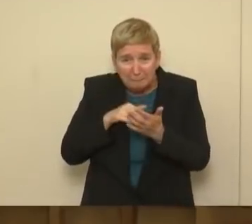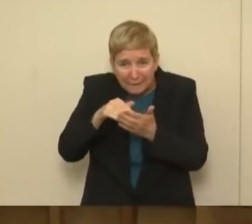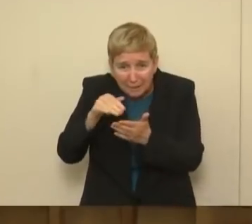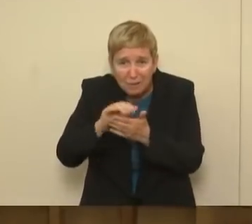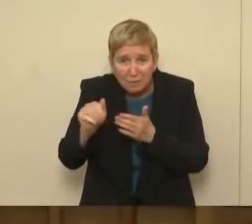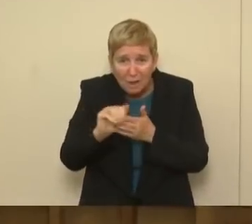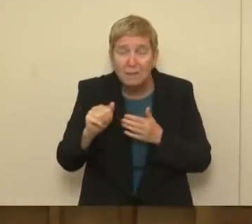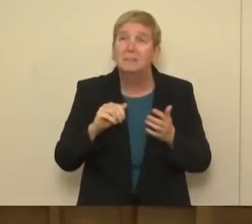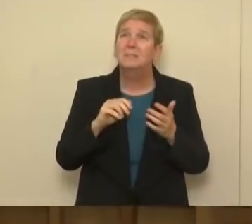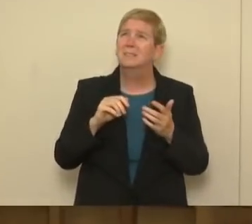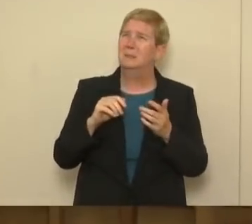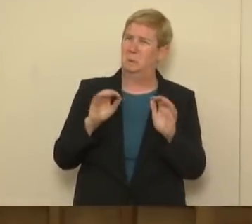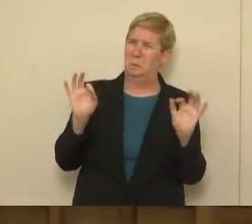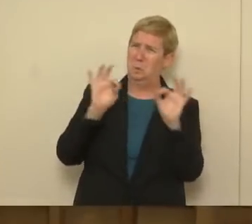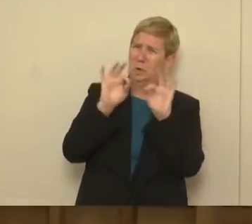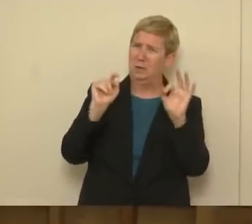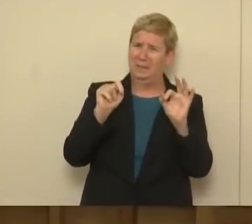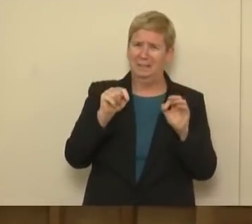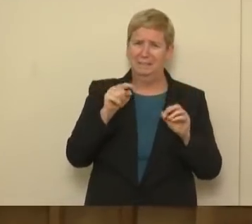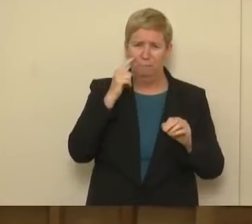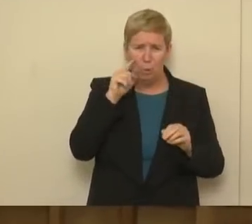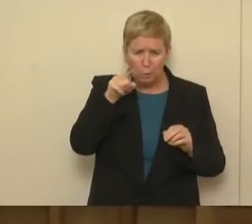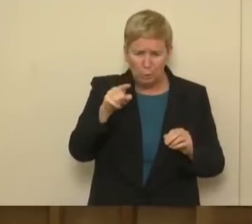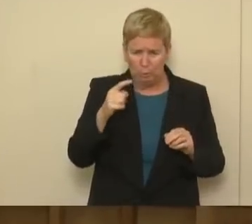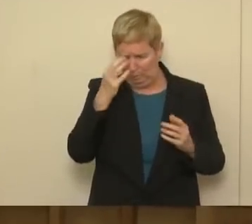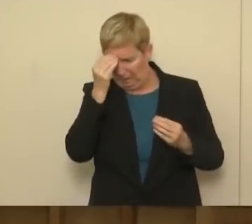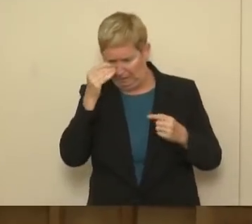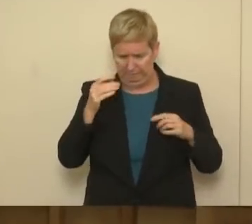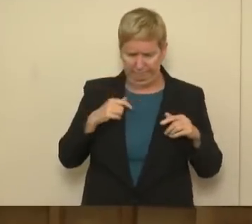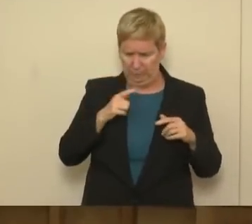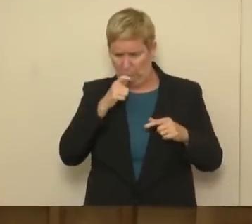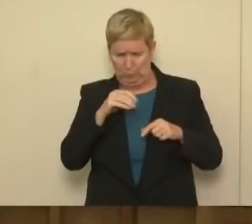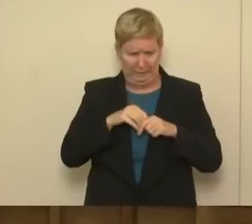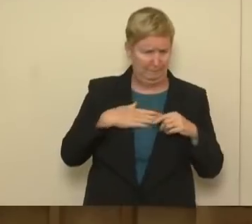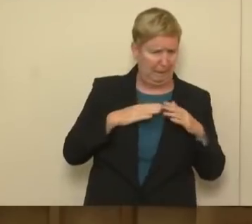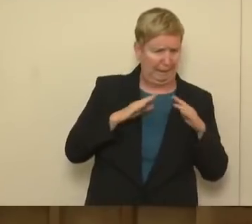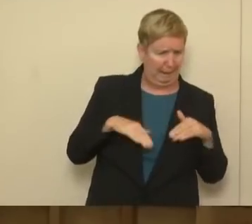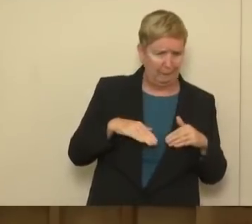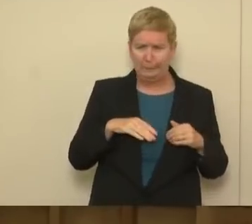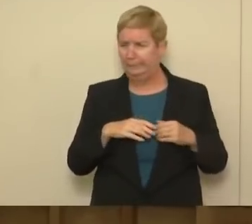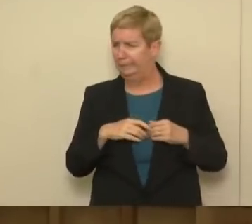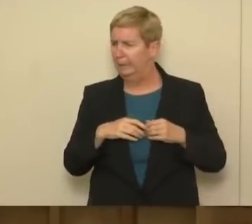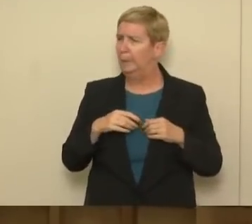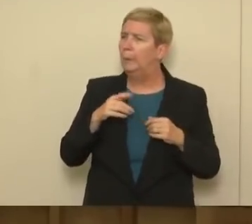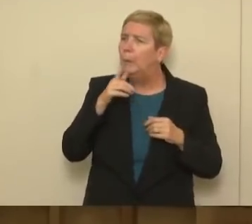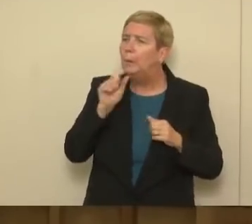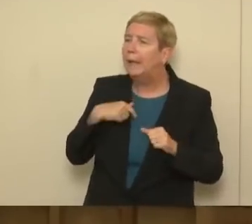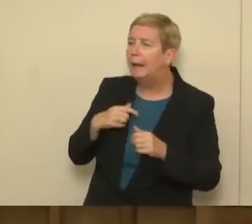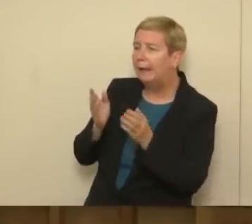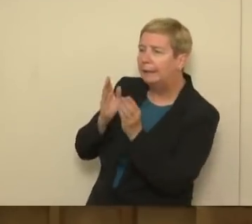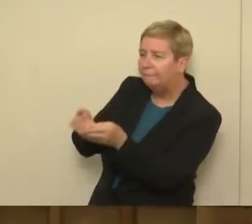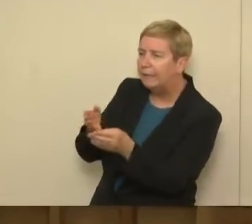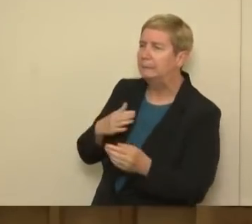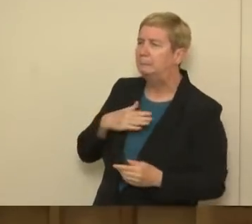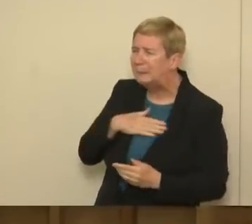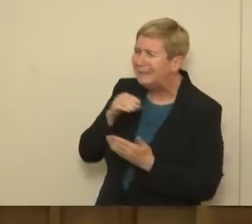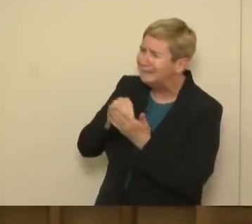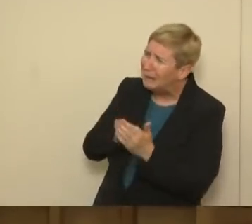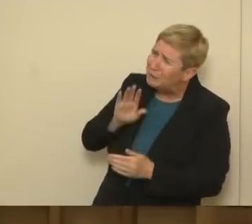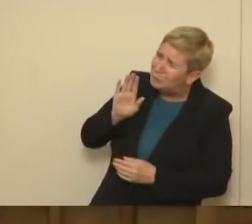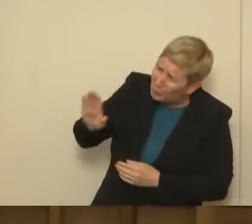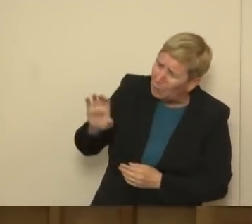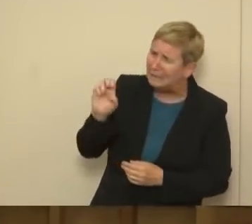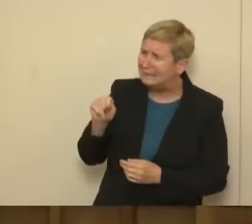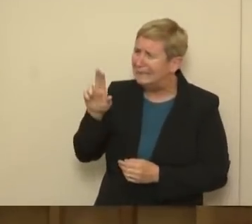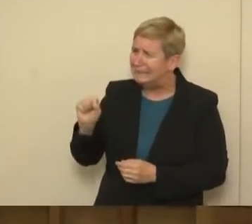my family, who are my neighbors, who's living in my house, who can I encourage to complete the census, how can I be the best